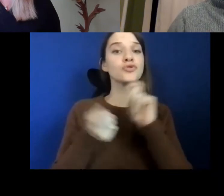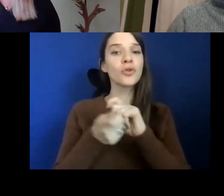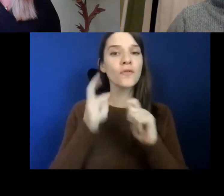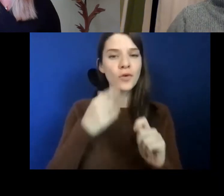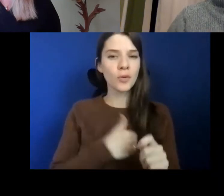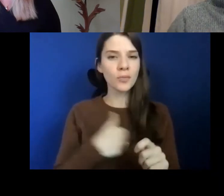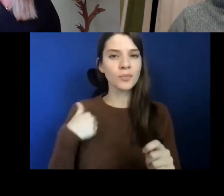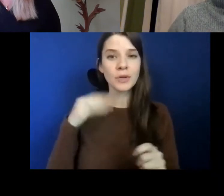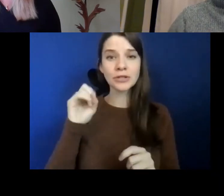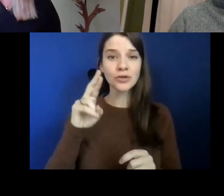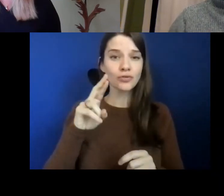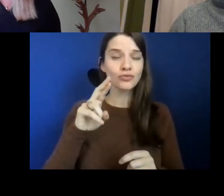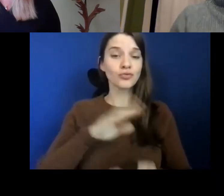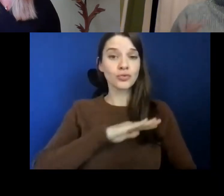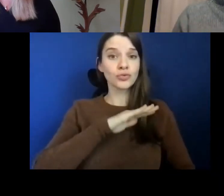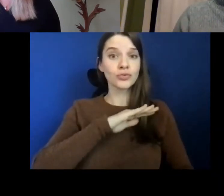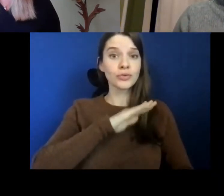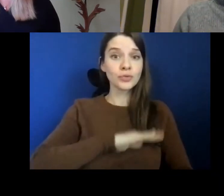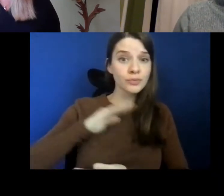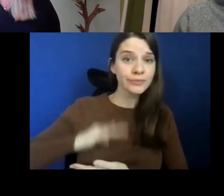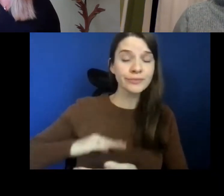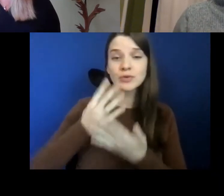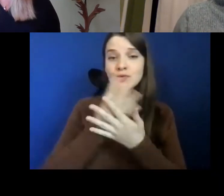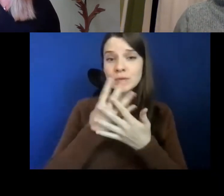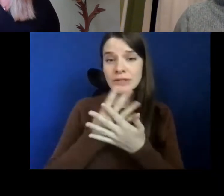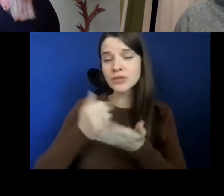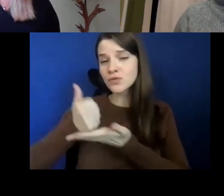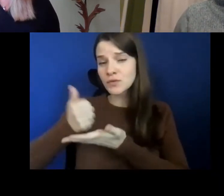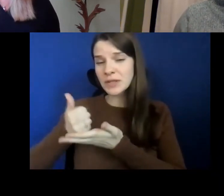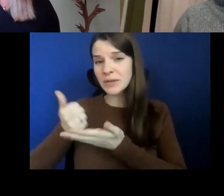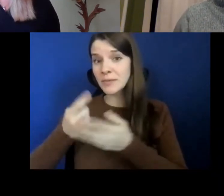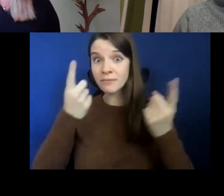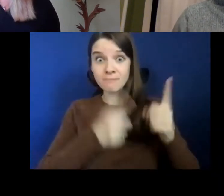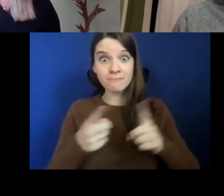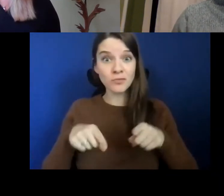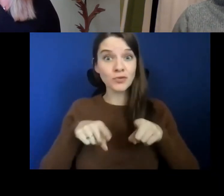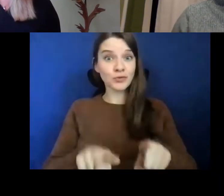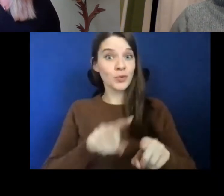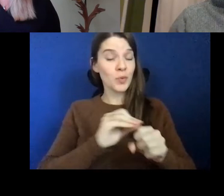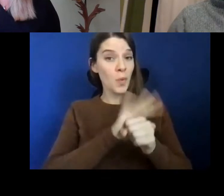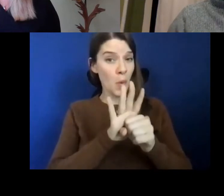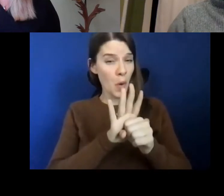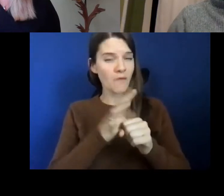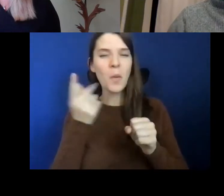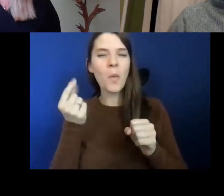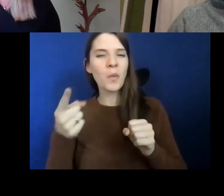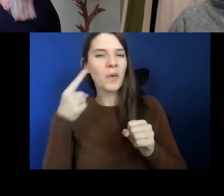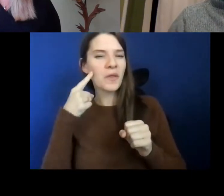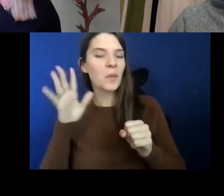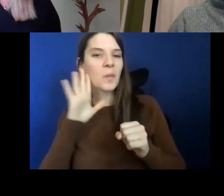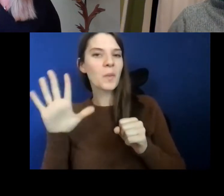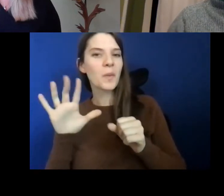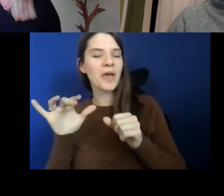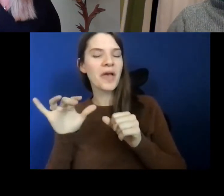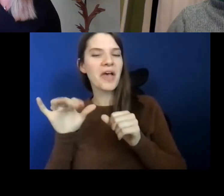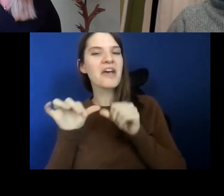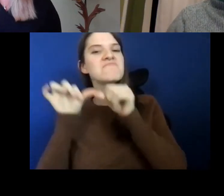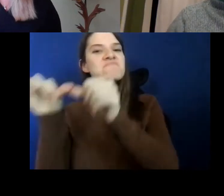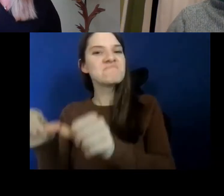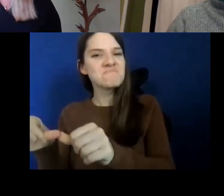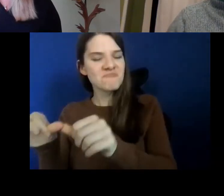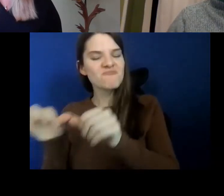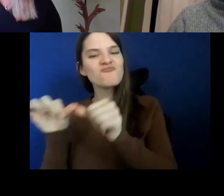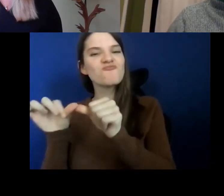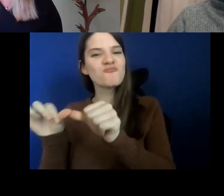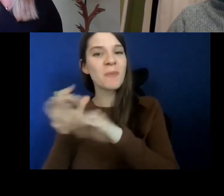cancer screening and treatment that have occurred during this whole COVID crisis we've been in will be maintained after the